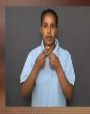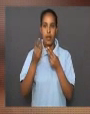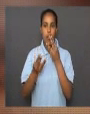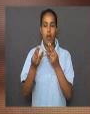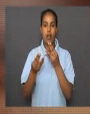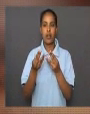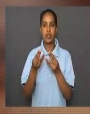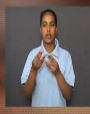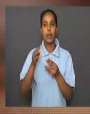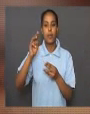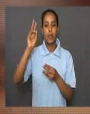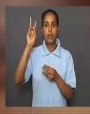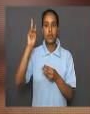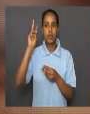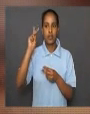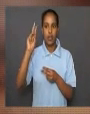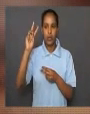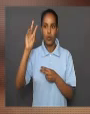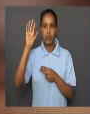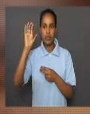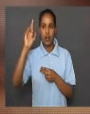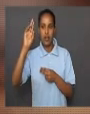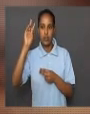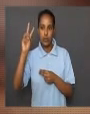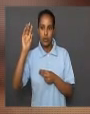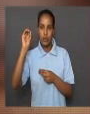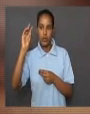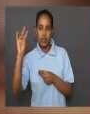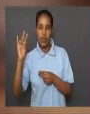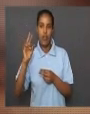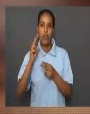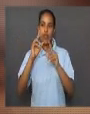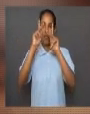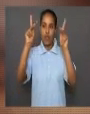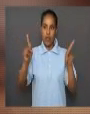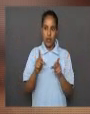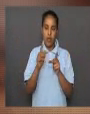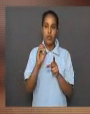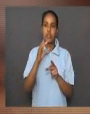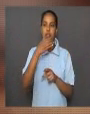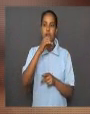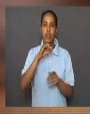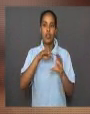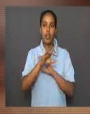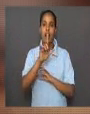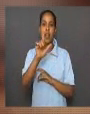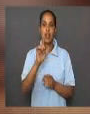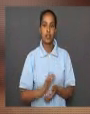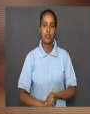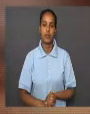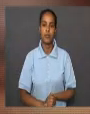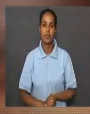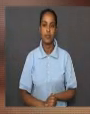mass of potassium dichromate by the volume of the solution in liters.